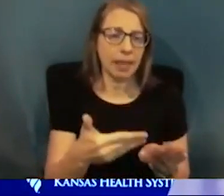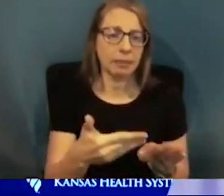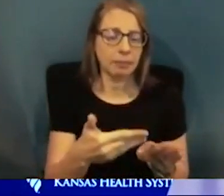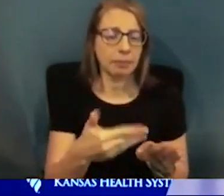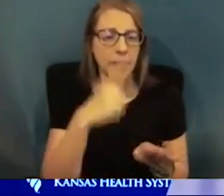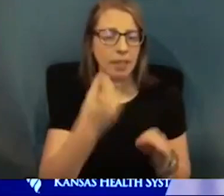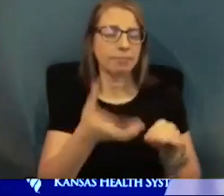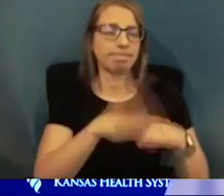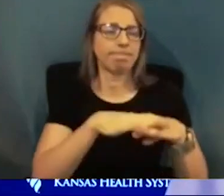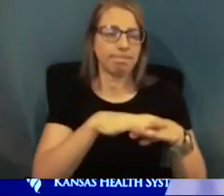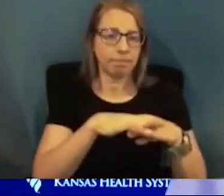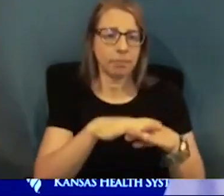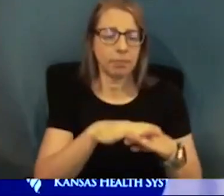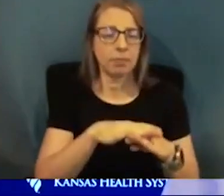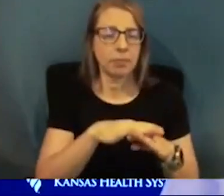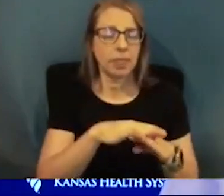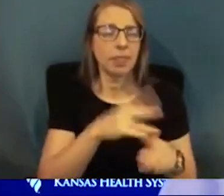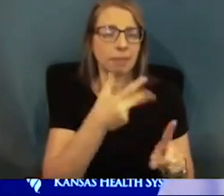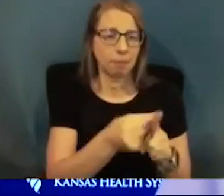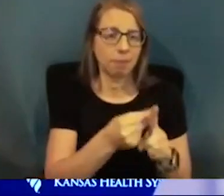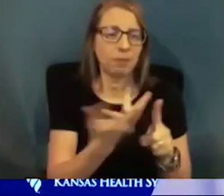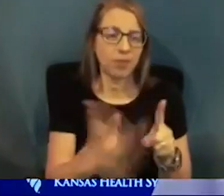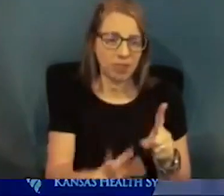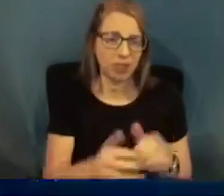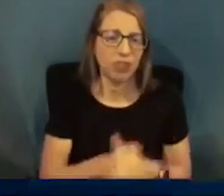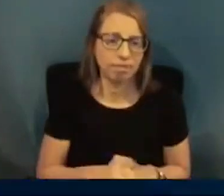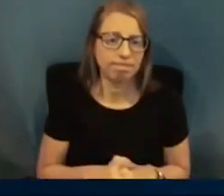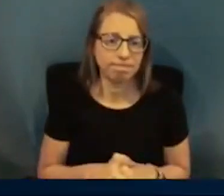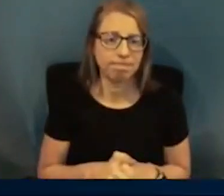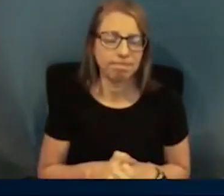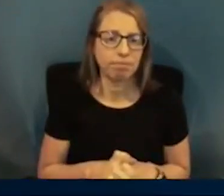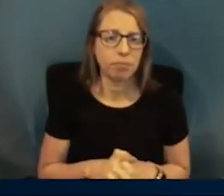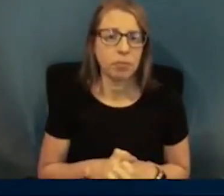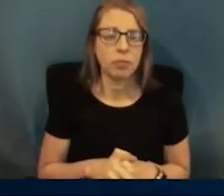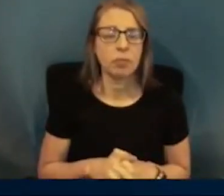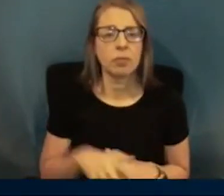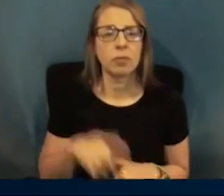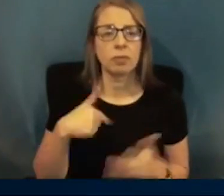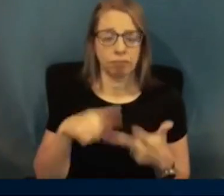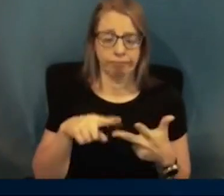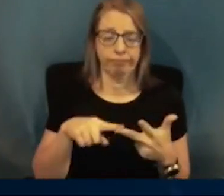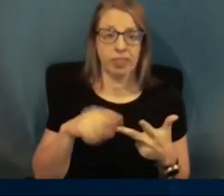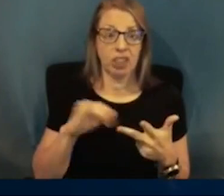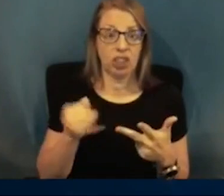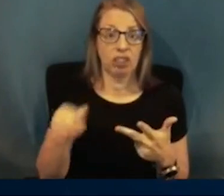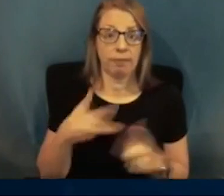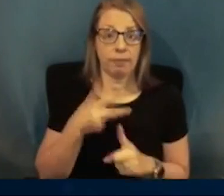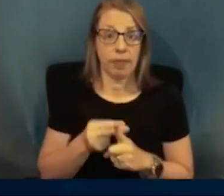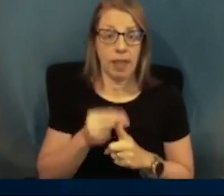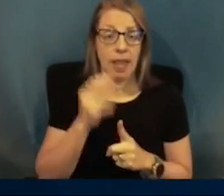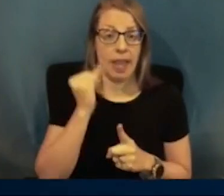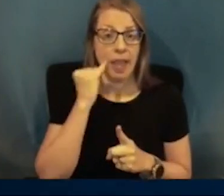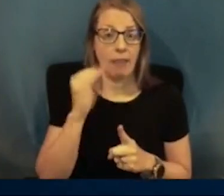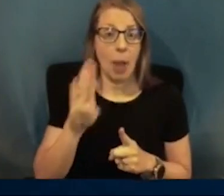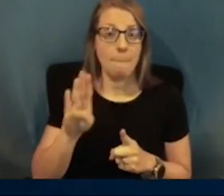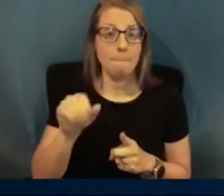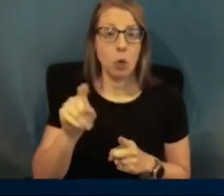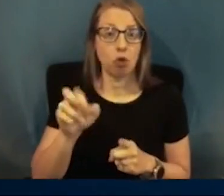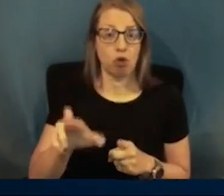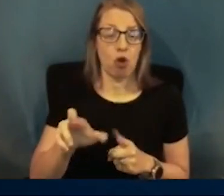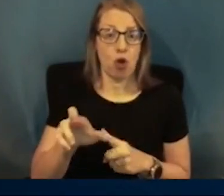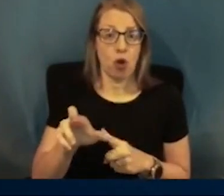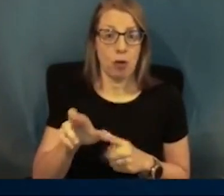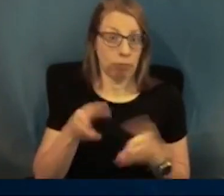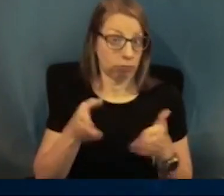those significant comorbidities as well. I took the J&J vaccine. If boosters are allowed, should I or could I get